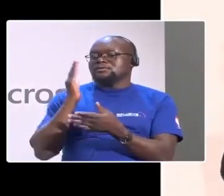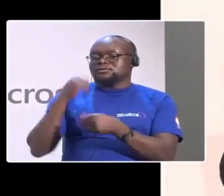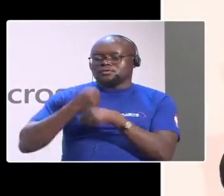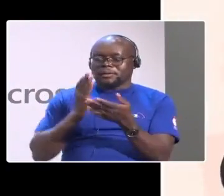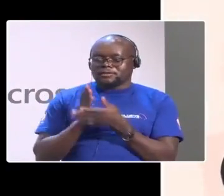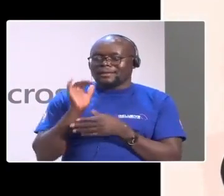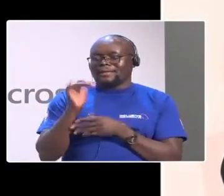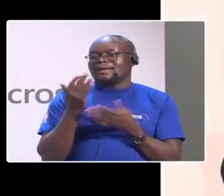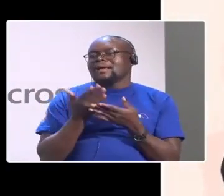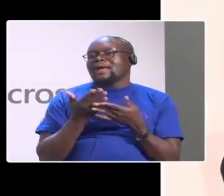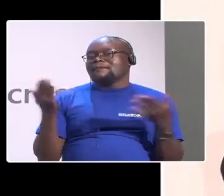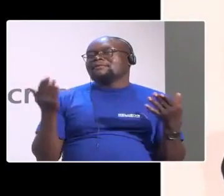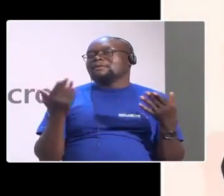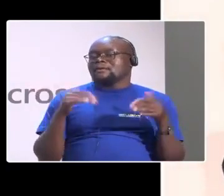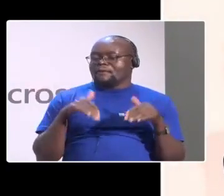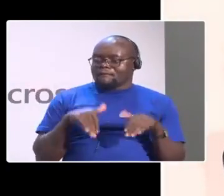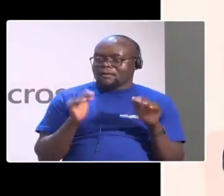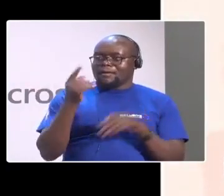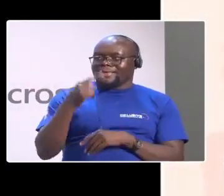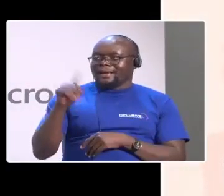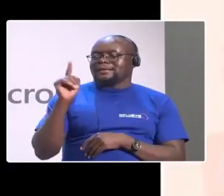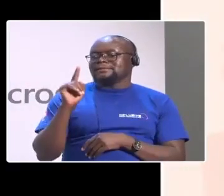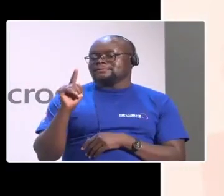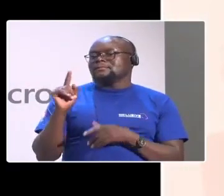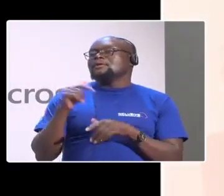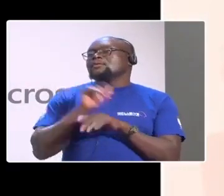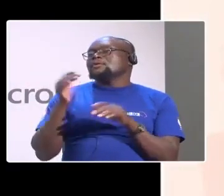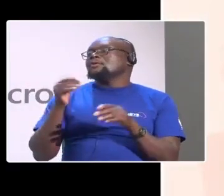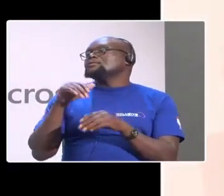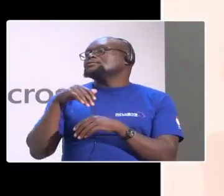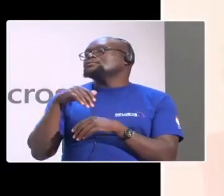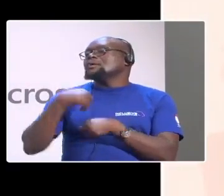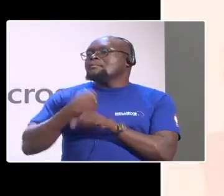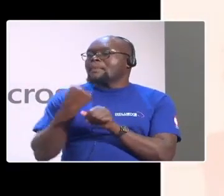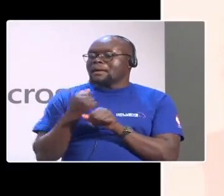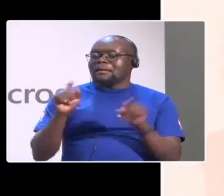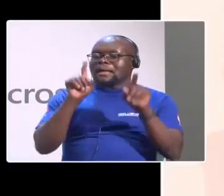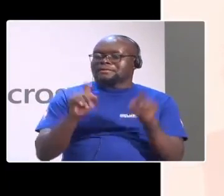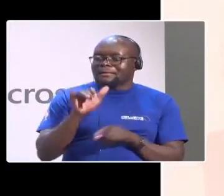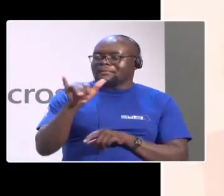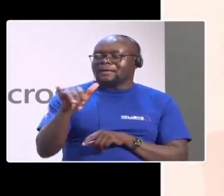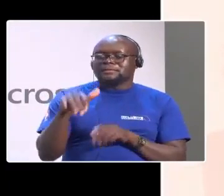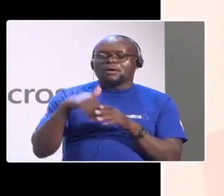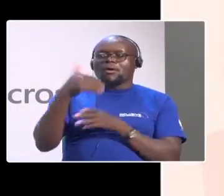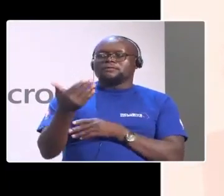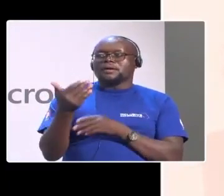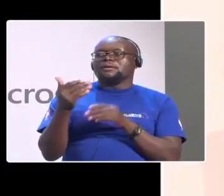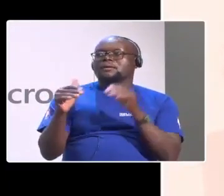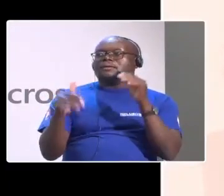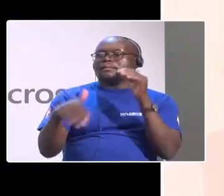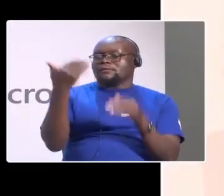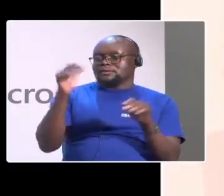everything goes to scale. And we don't keep the database of exam. That's off-site with the professional